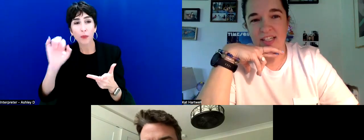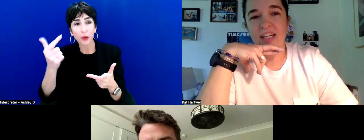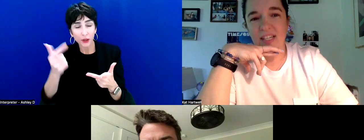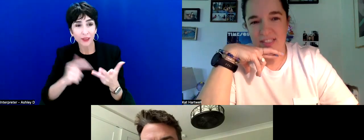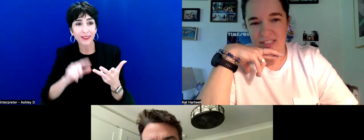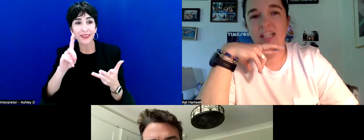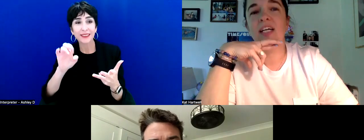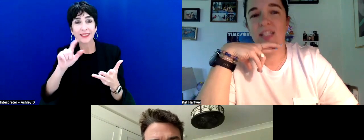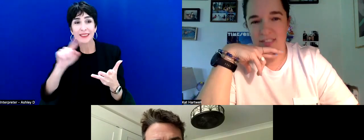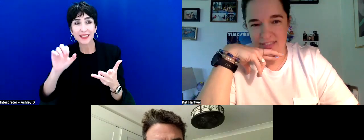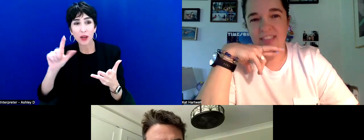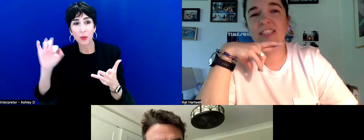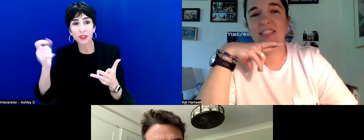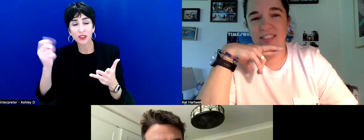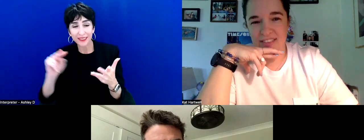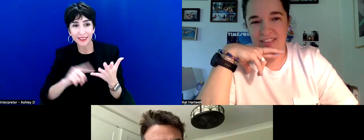Julia Roberts,